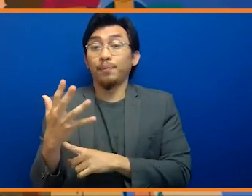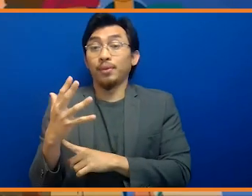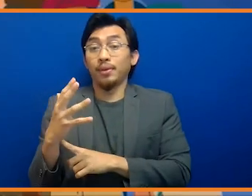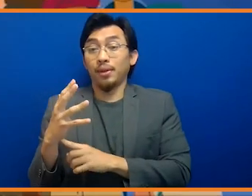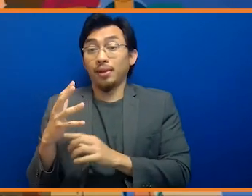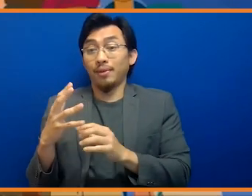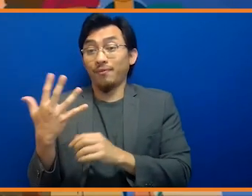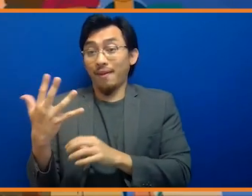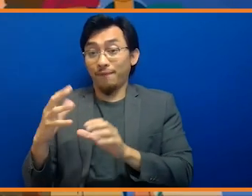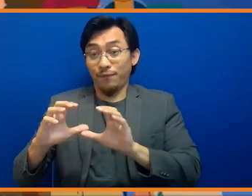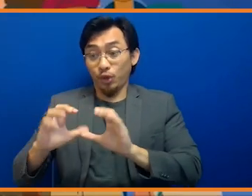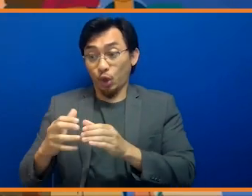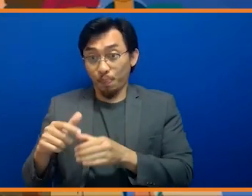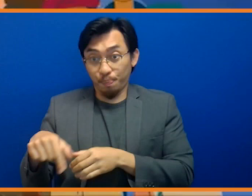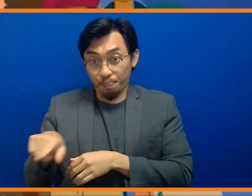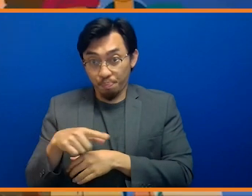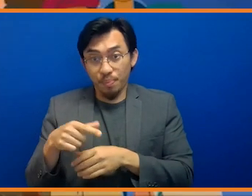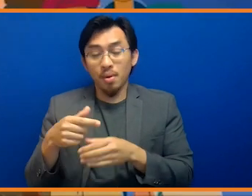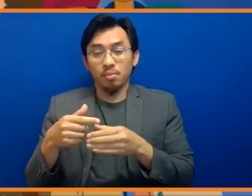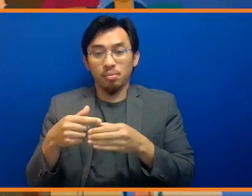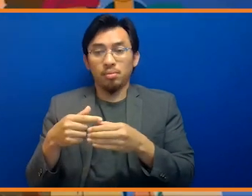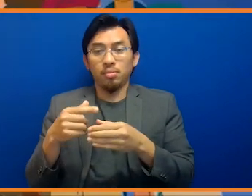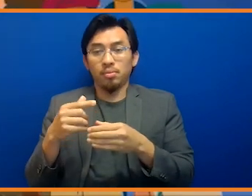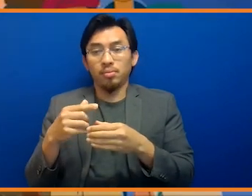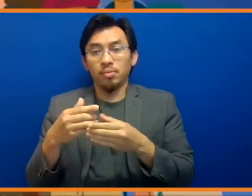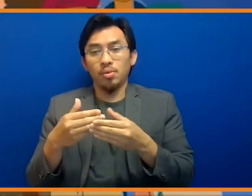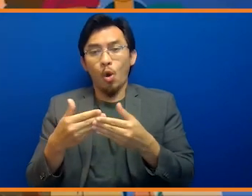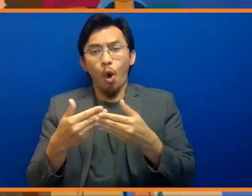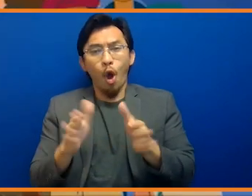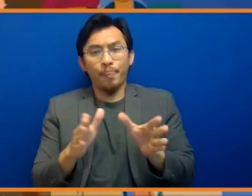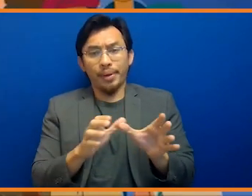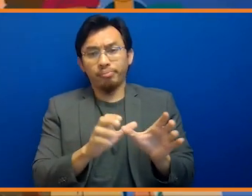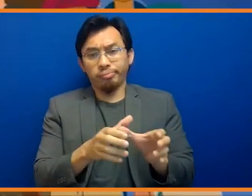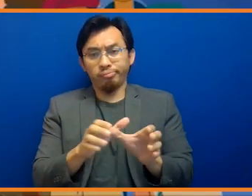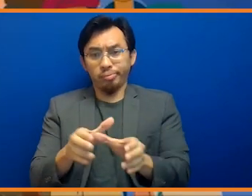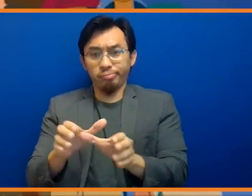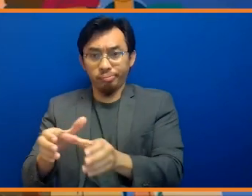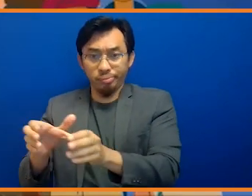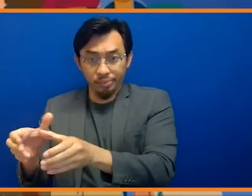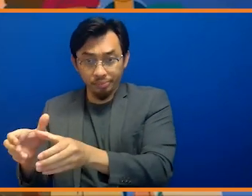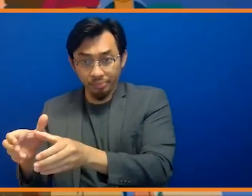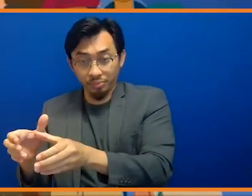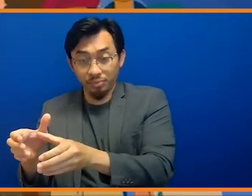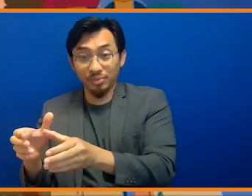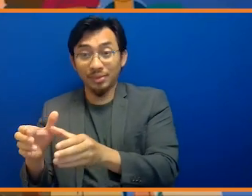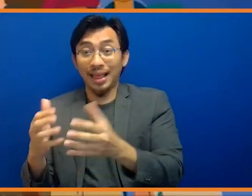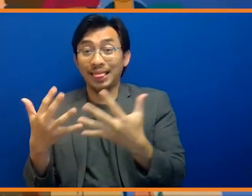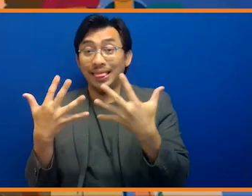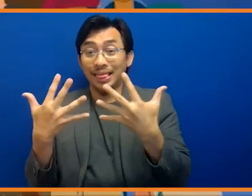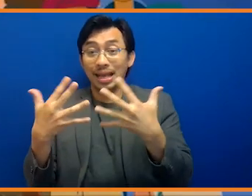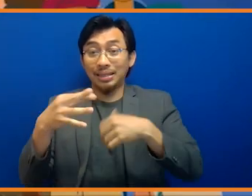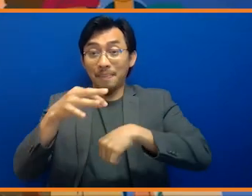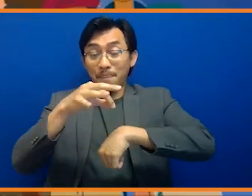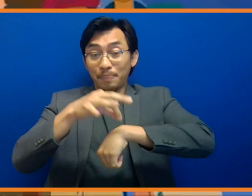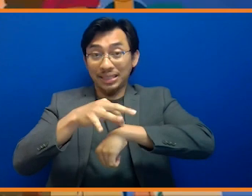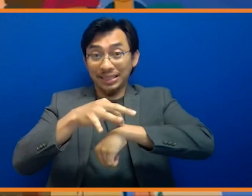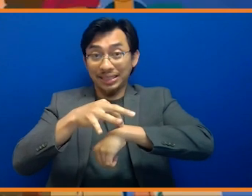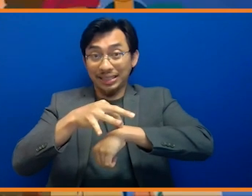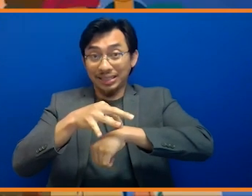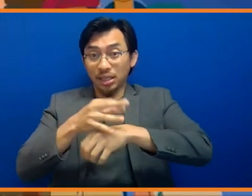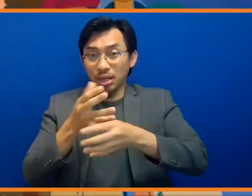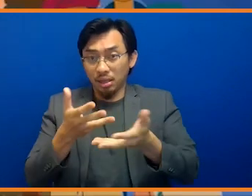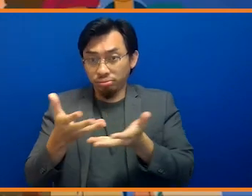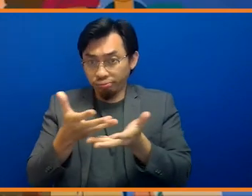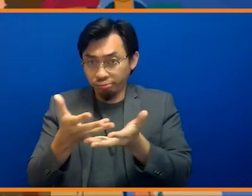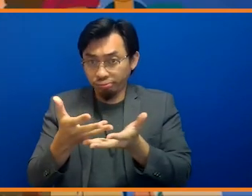the 5 groups is open on the breakout room. You guys have 10 minutes to discussions, and